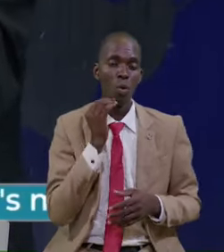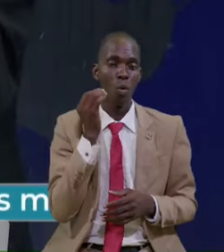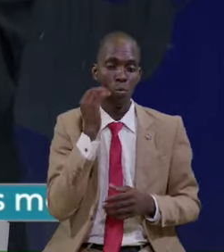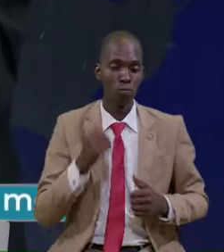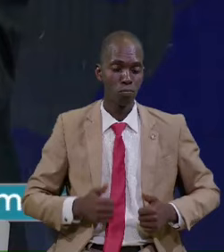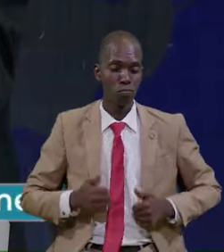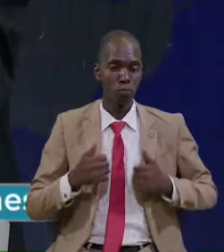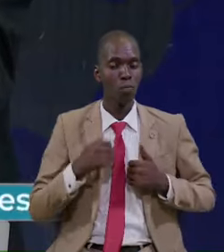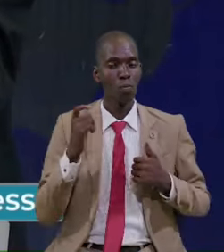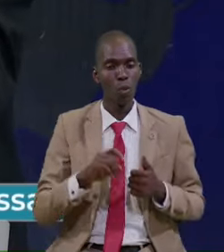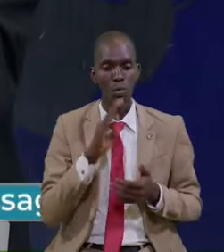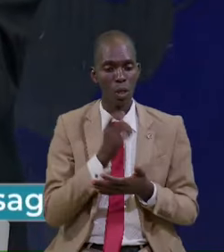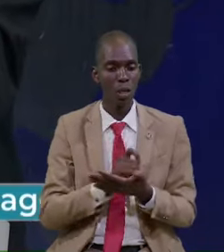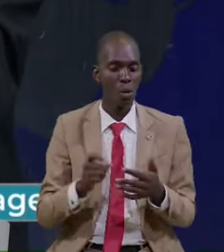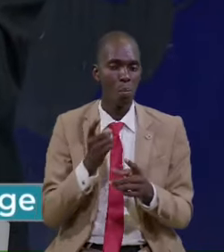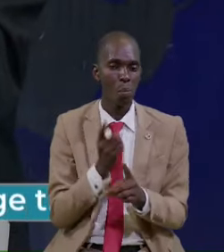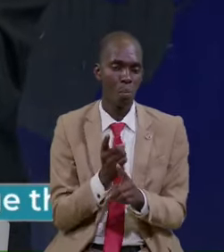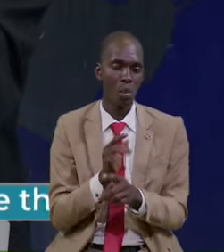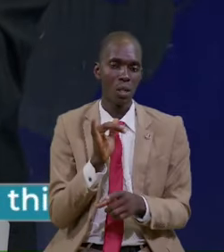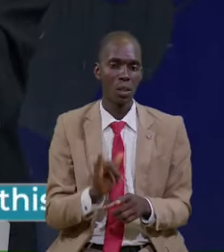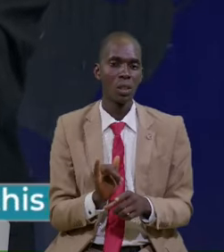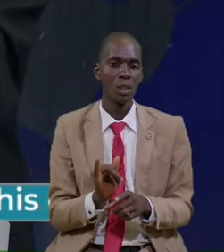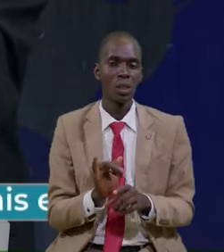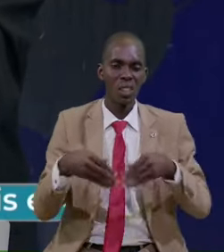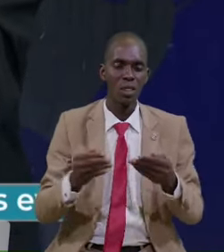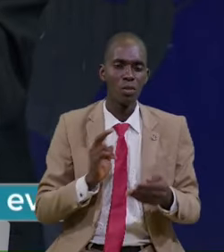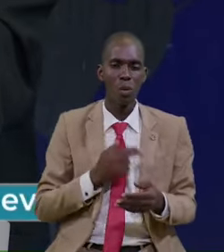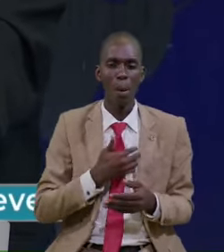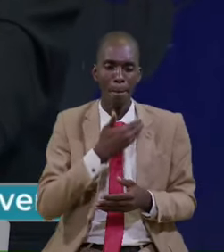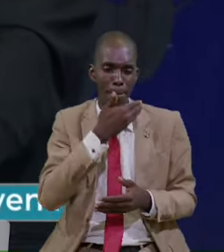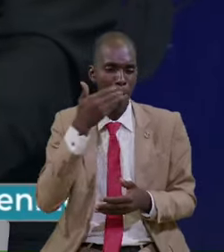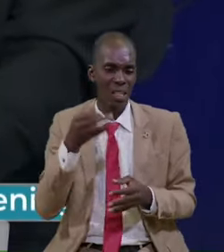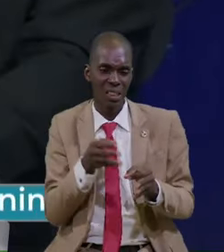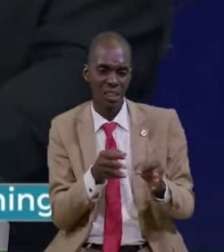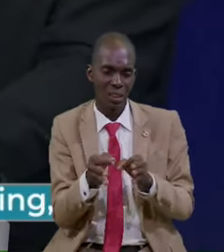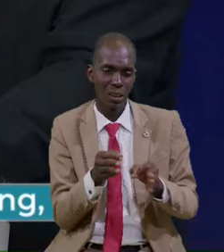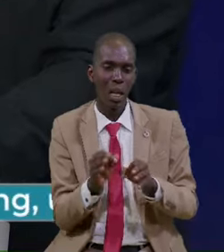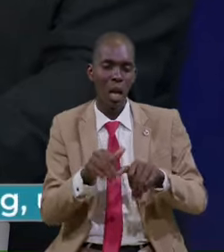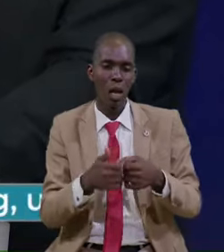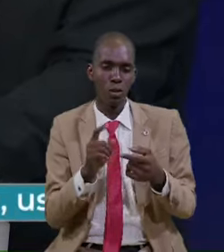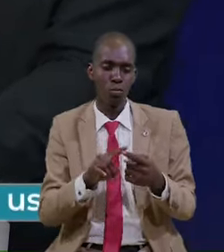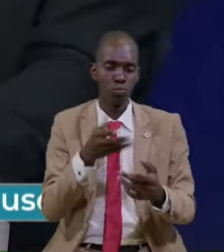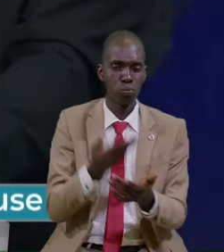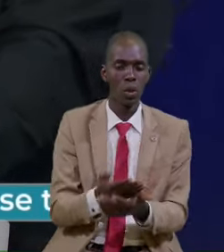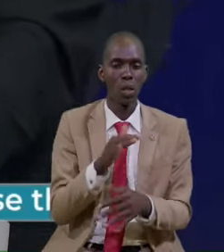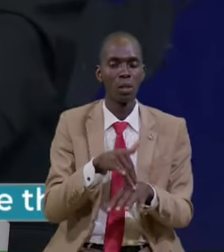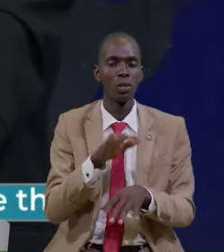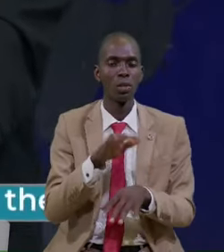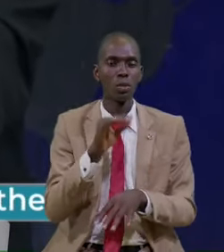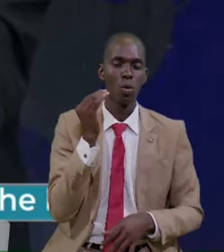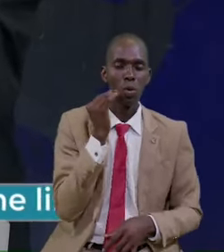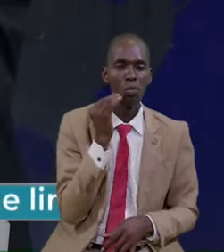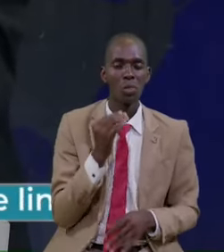that you even give the best description of your environment. Maybe the bus stop and then the